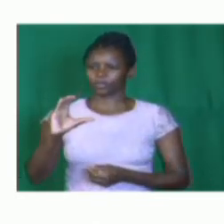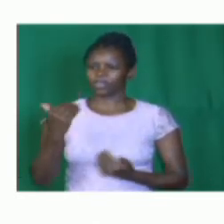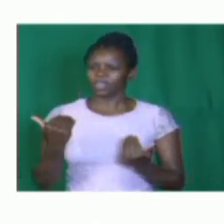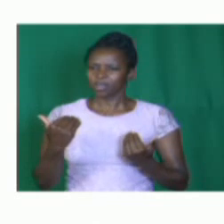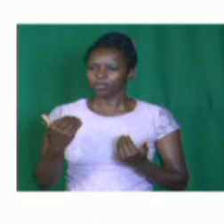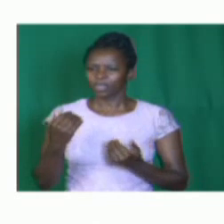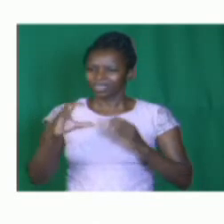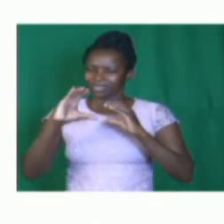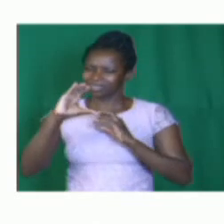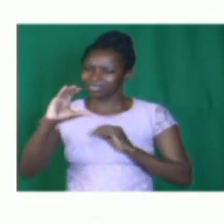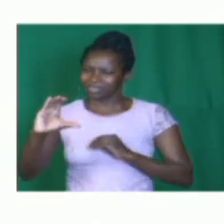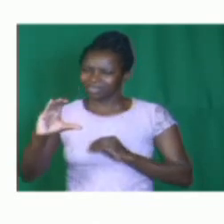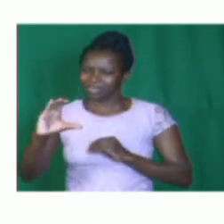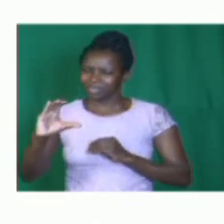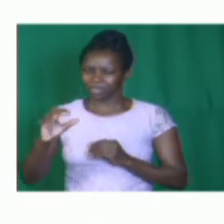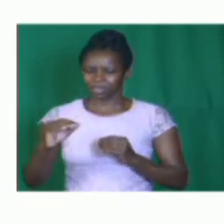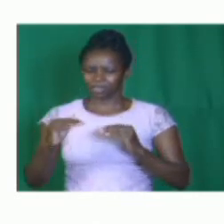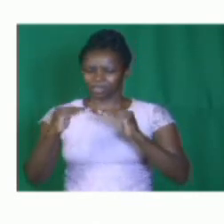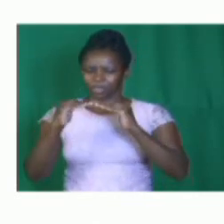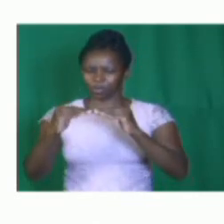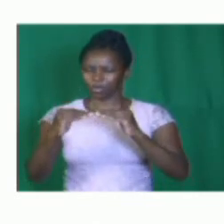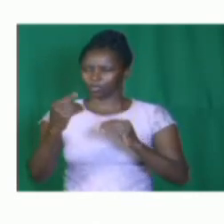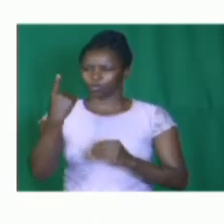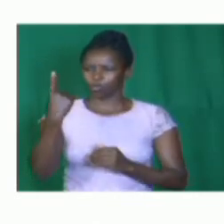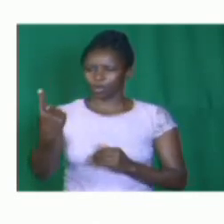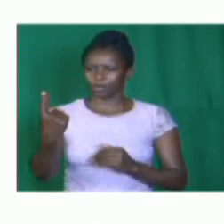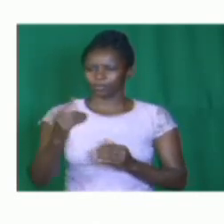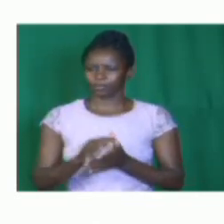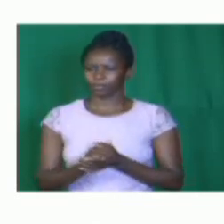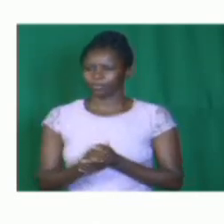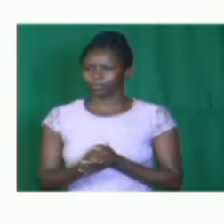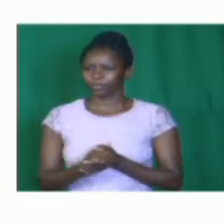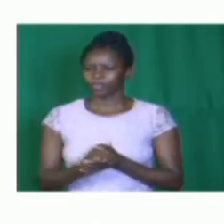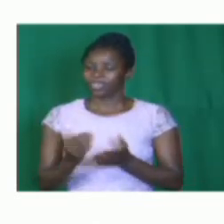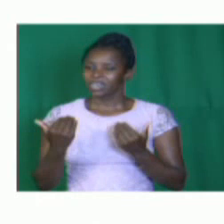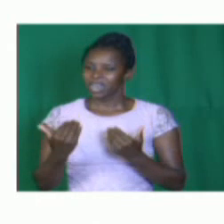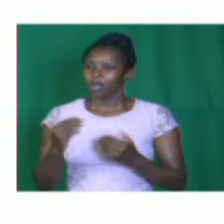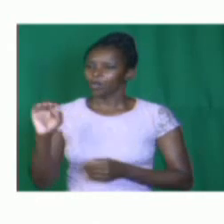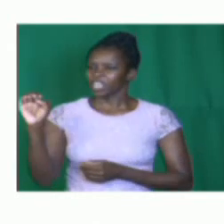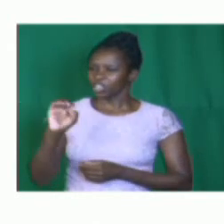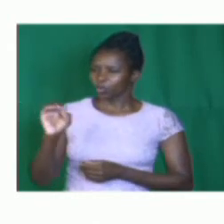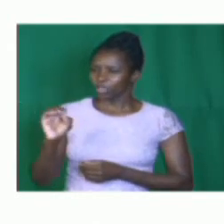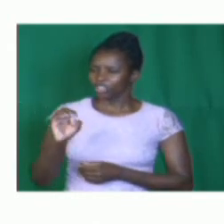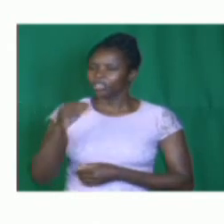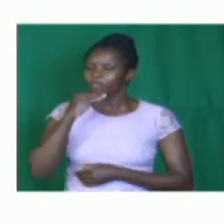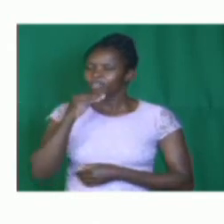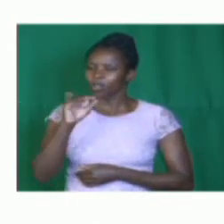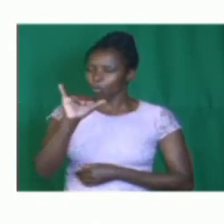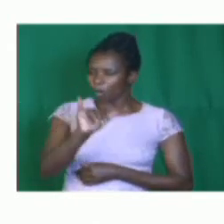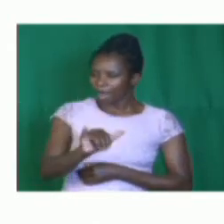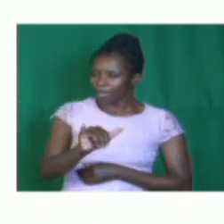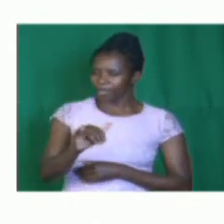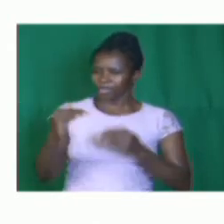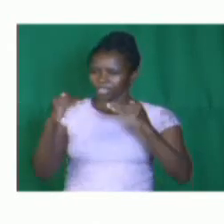equal to 1. Now our complete equation, which is supposed to be